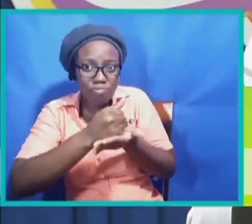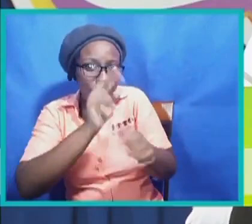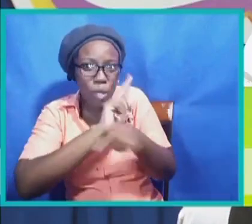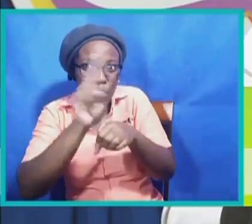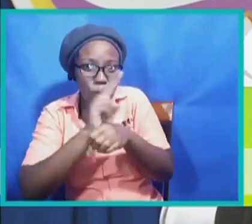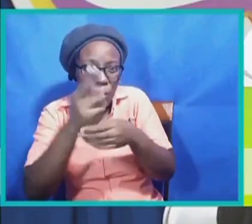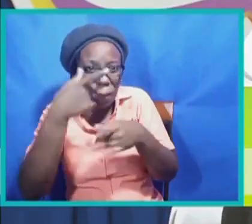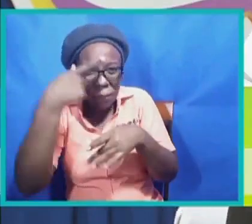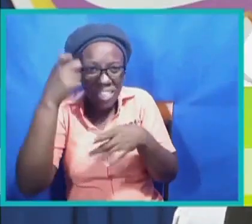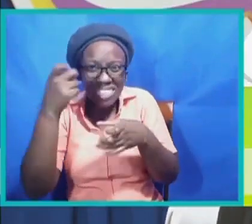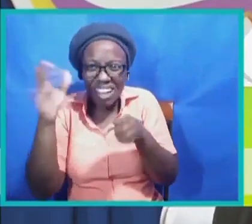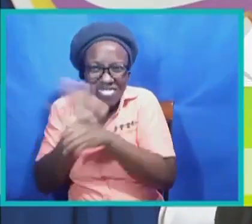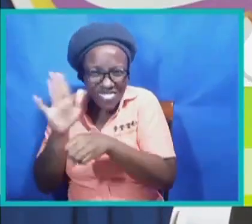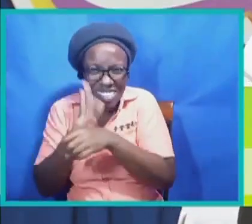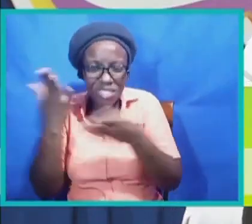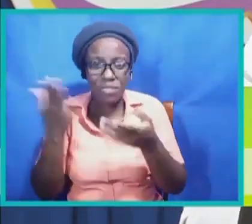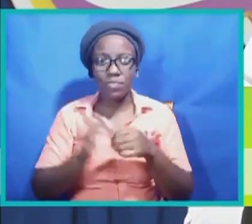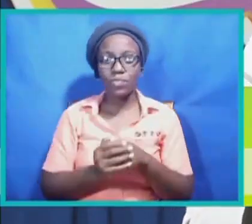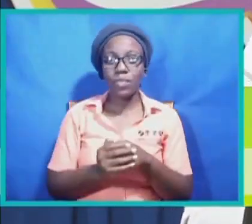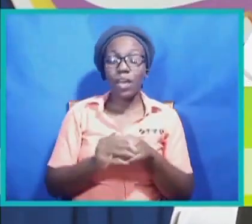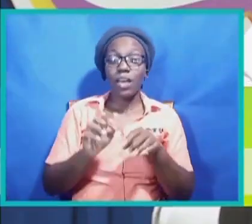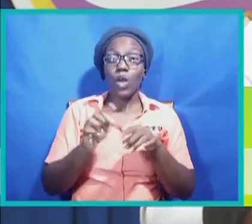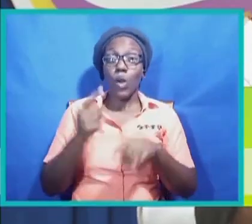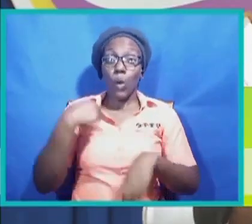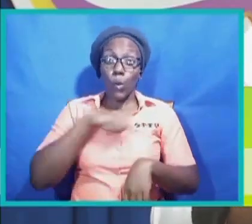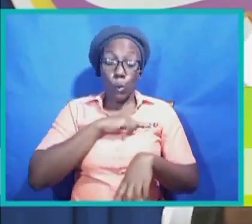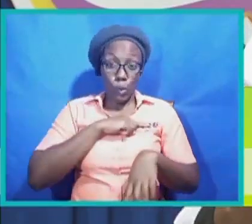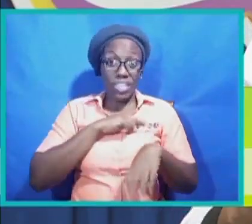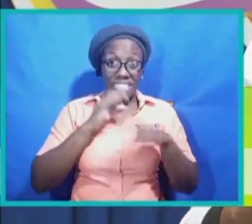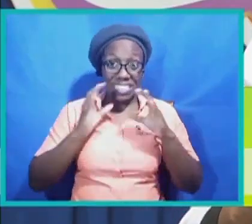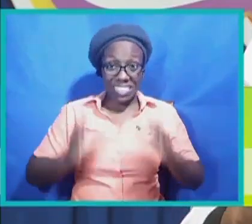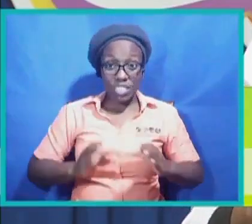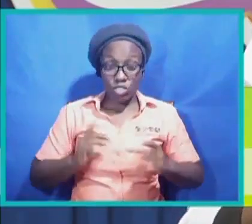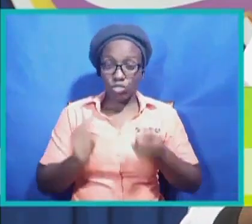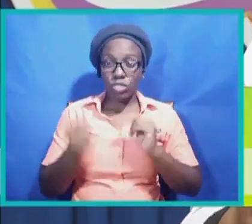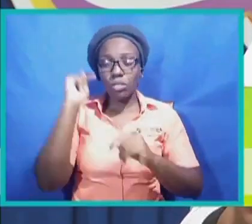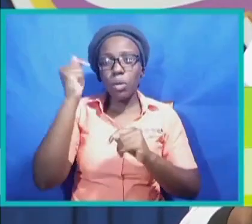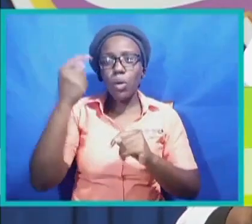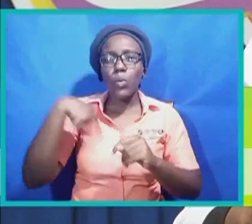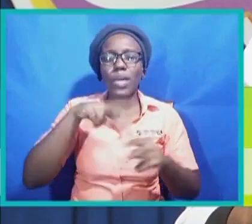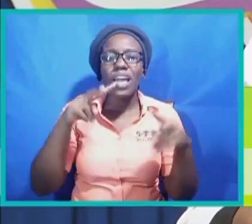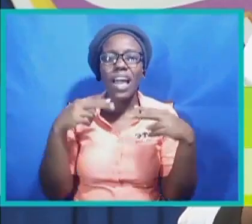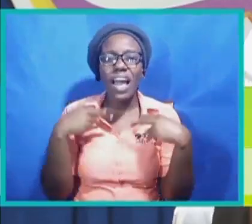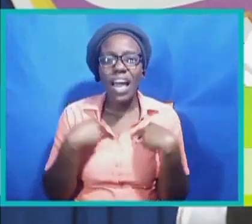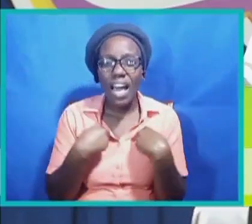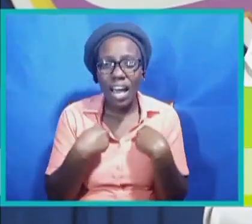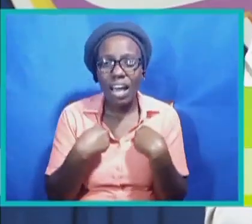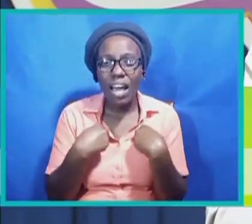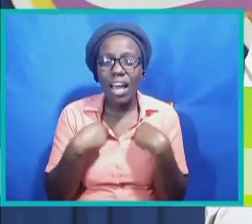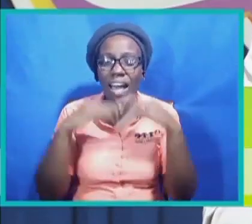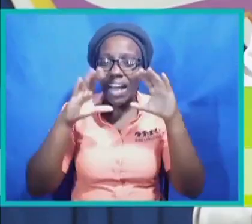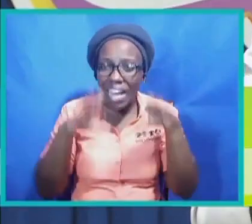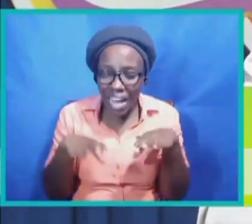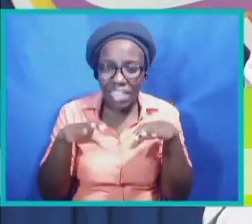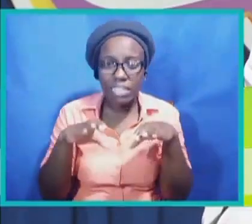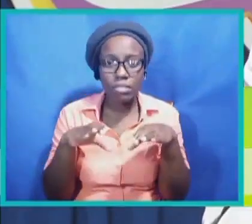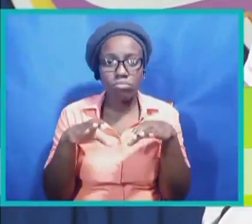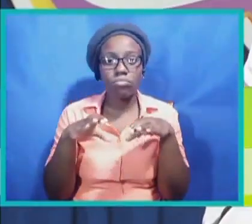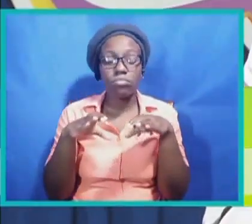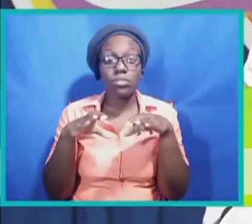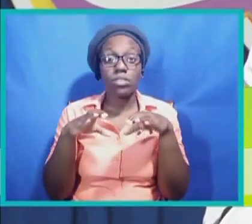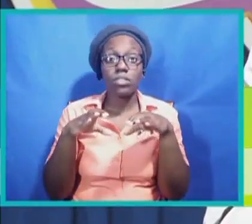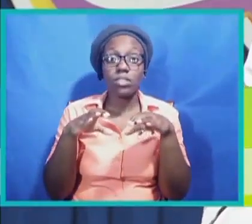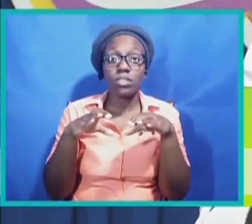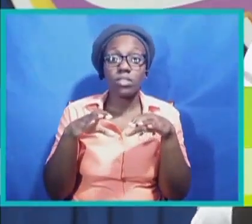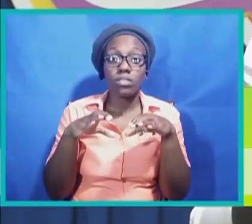we as citizens of Trinidad and Tobago have the ability to transcend our geographical borders and the limitations of the